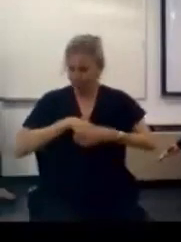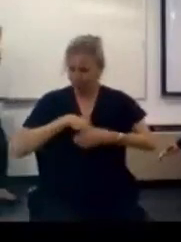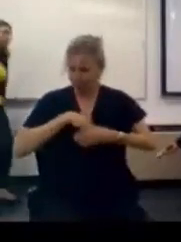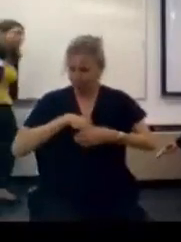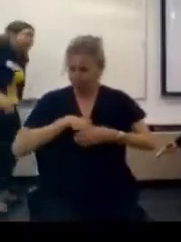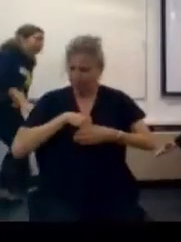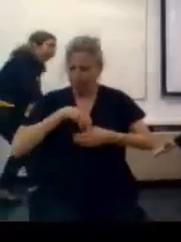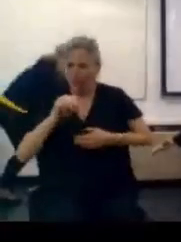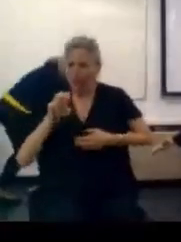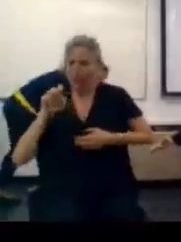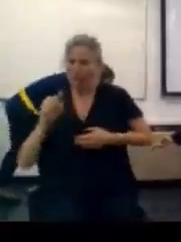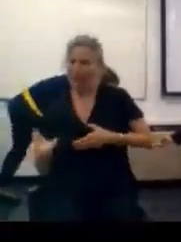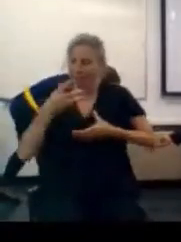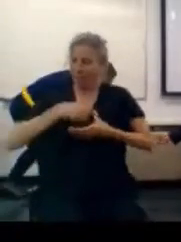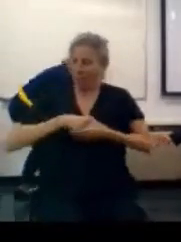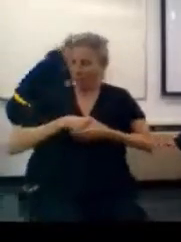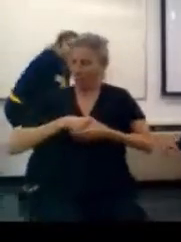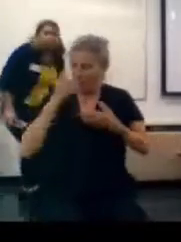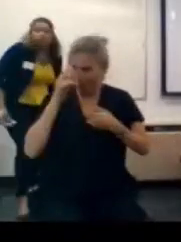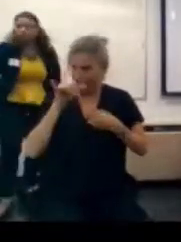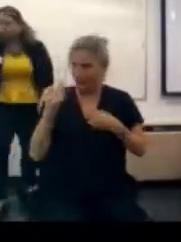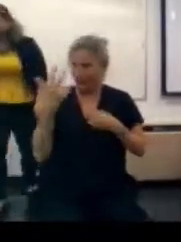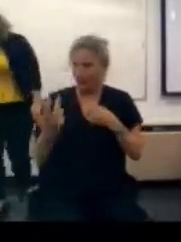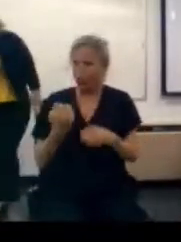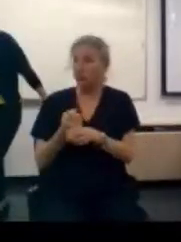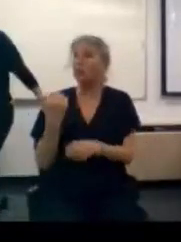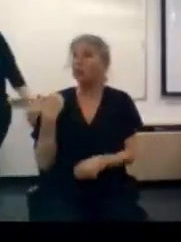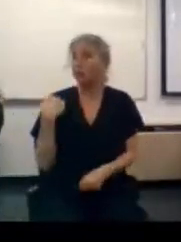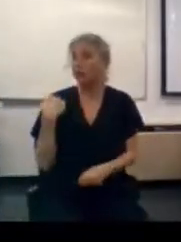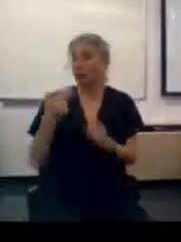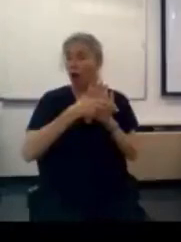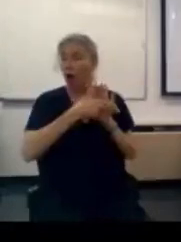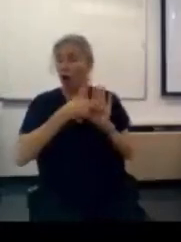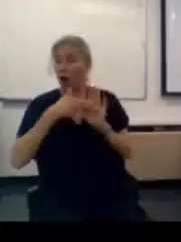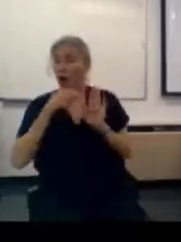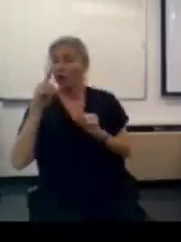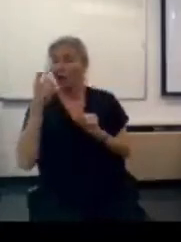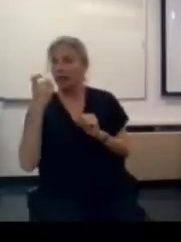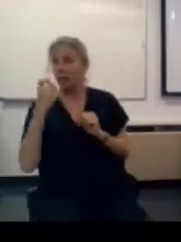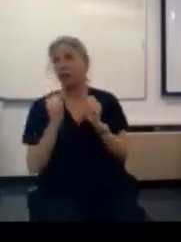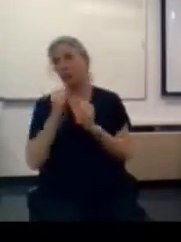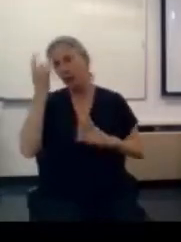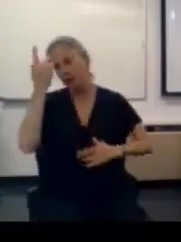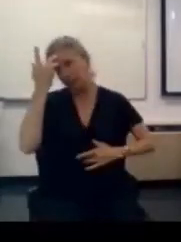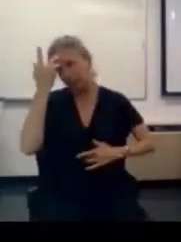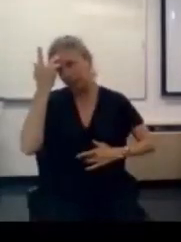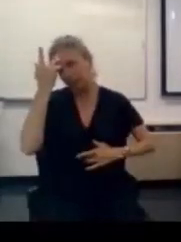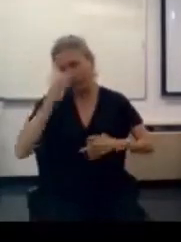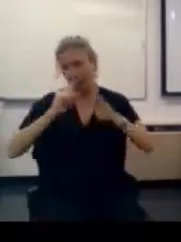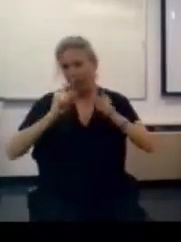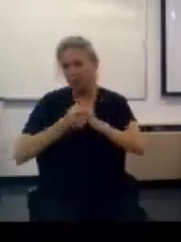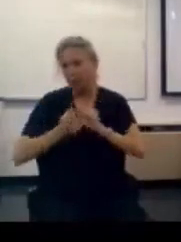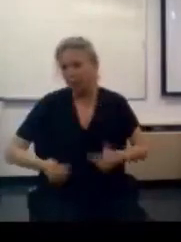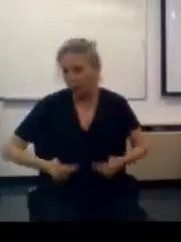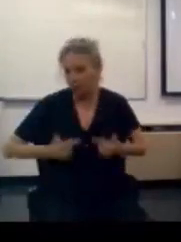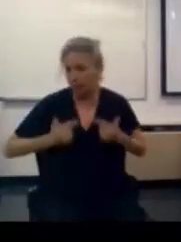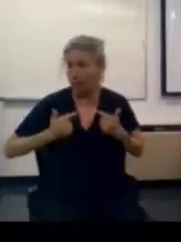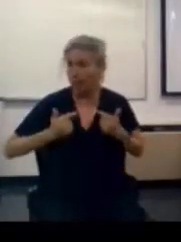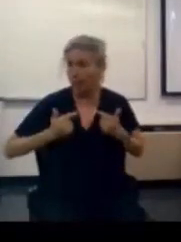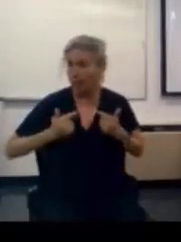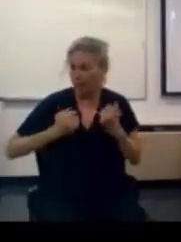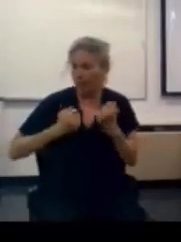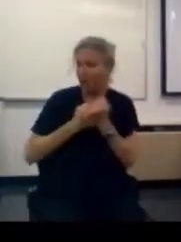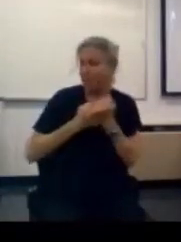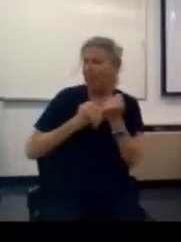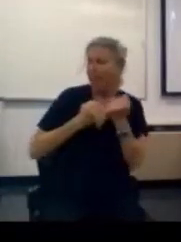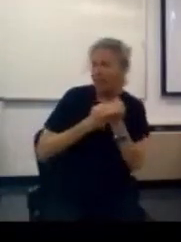So I championed my inner Matthew Saplin a few years back, when 3 years ago I was diagnosed with a major ailment that would